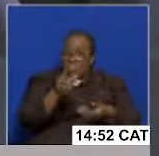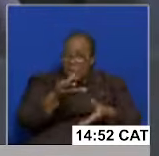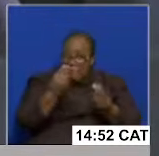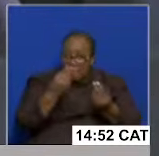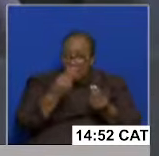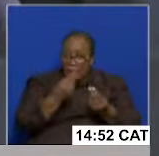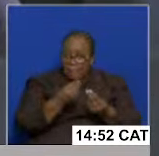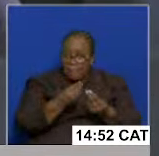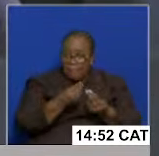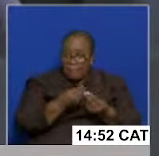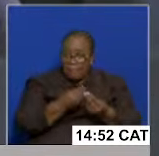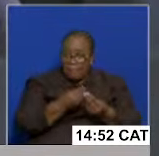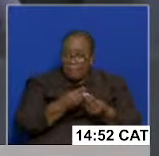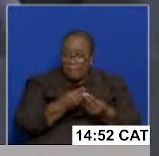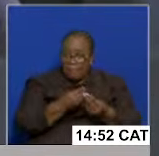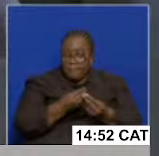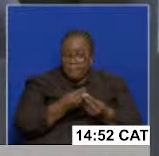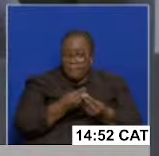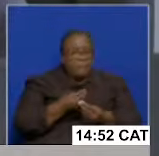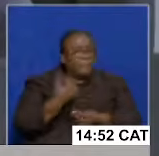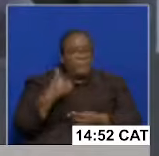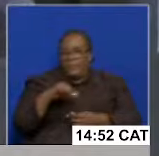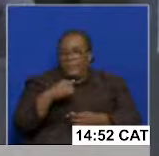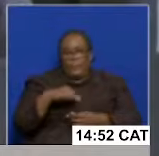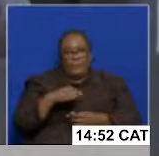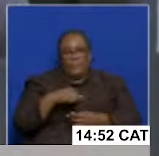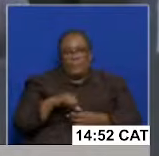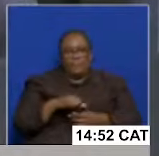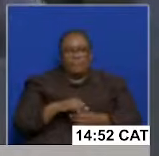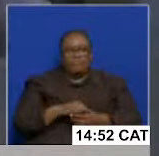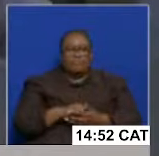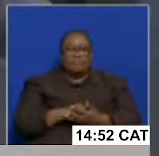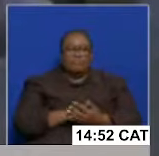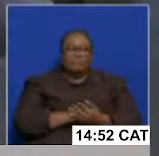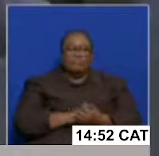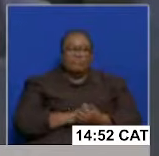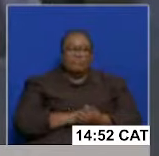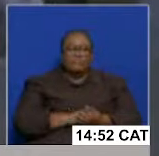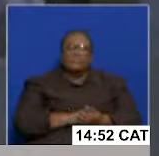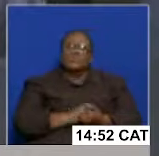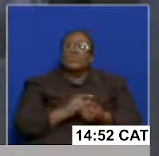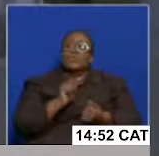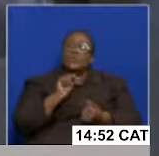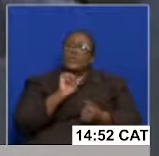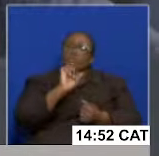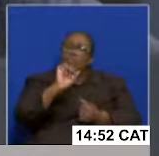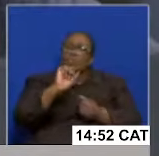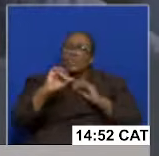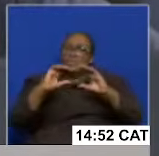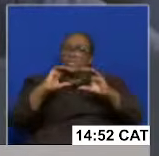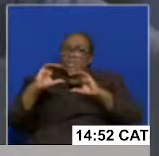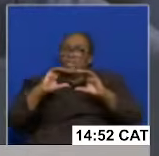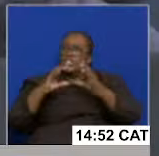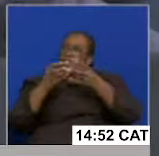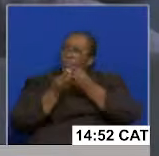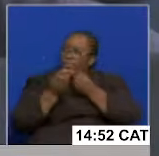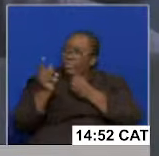SAP 13? No, I didn't. What became of No, I your didn't. discussion with the person that you sold the stones to?